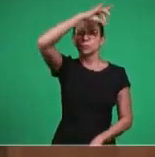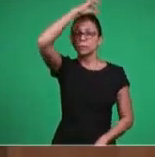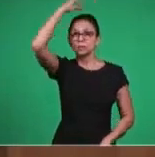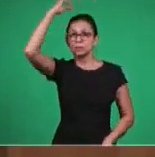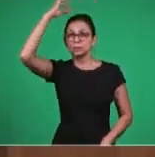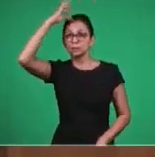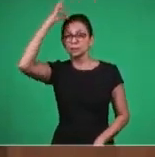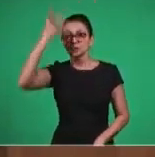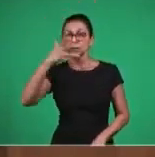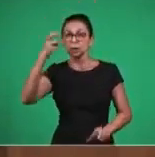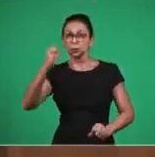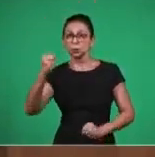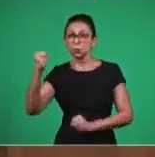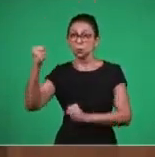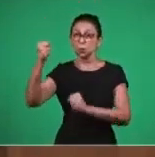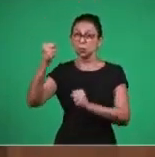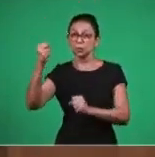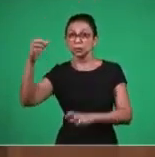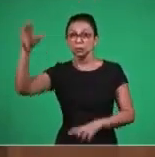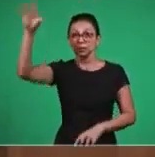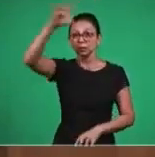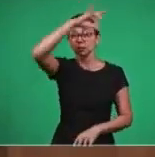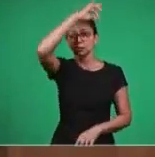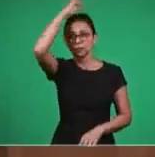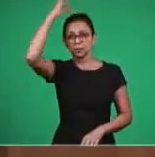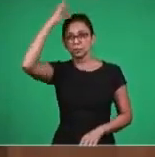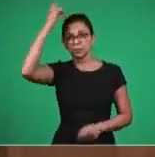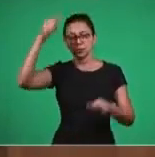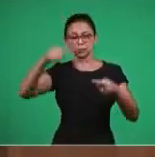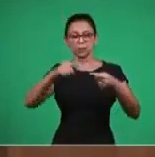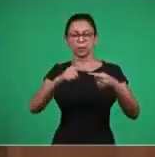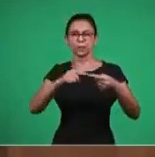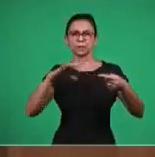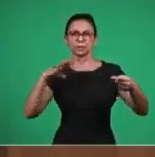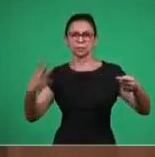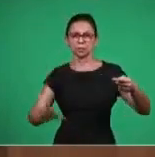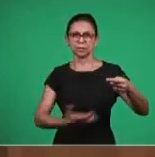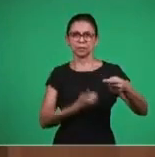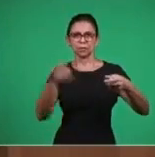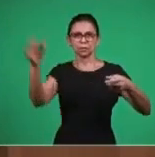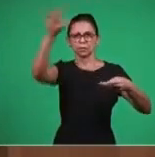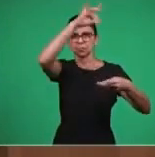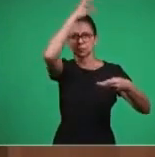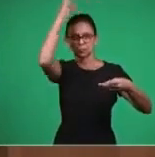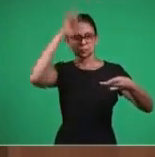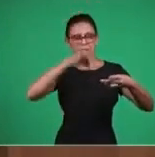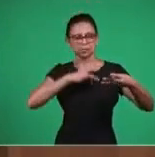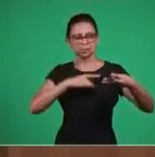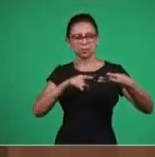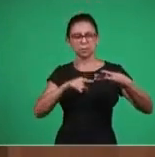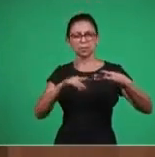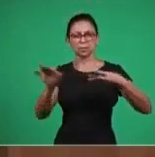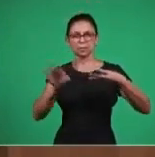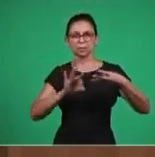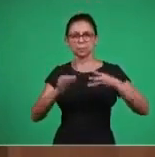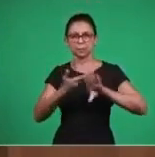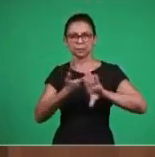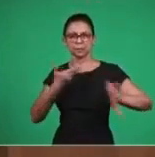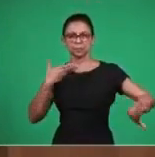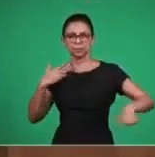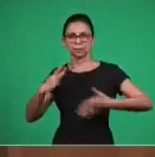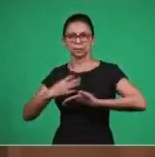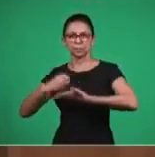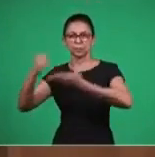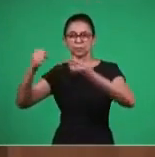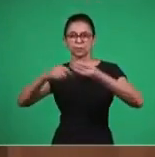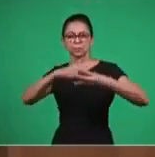to go out of this place. So the double portion of the Holy Spirit is salvation, baptism of the Holy Spirit, preparation